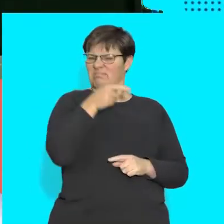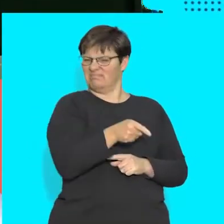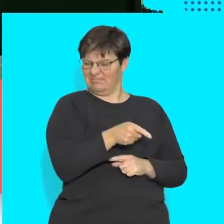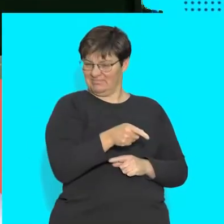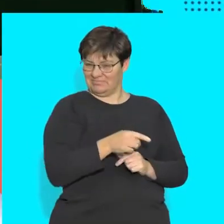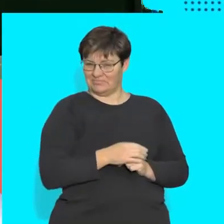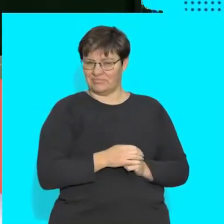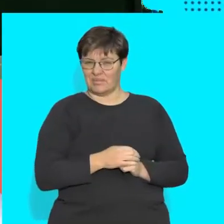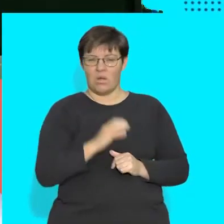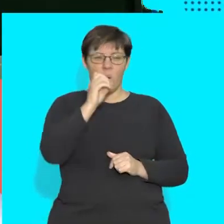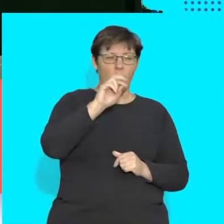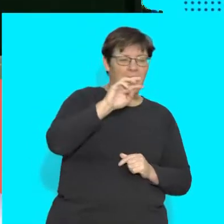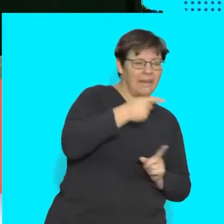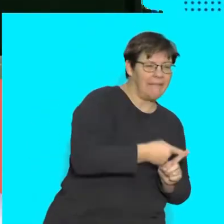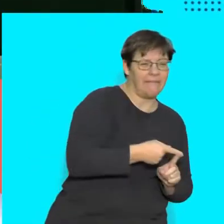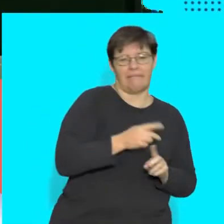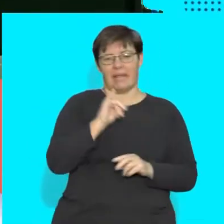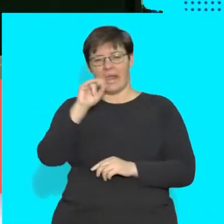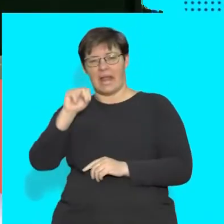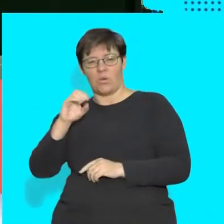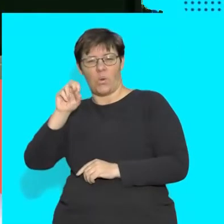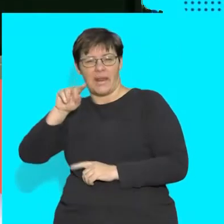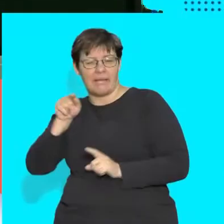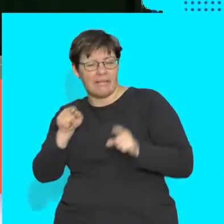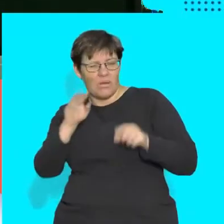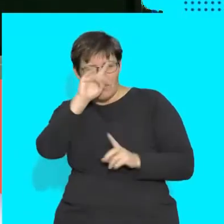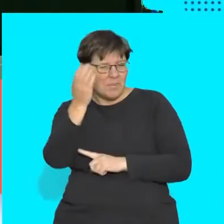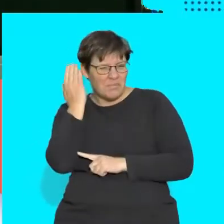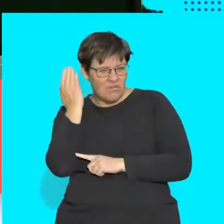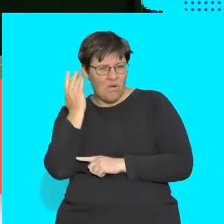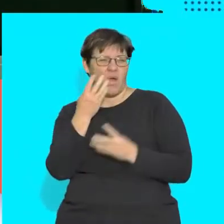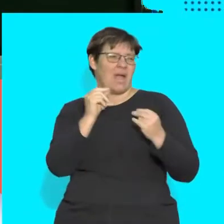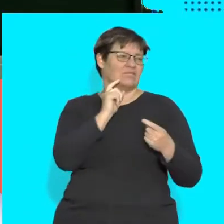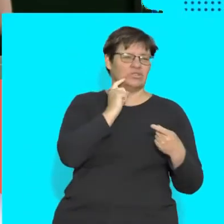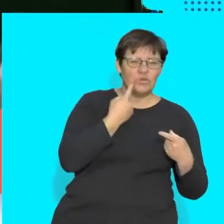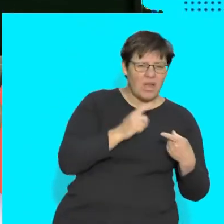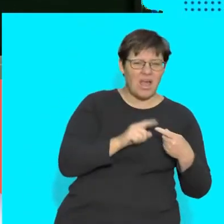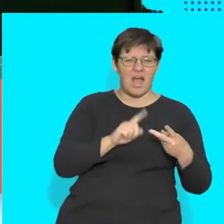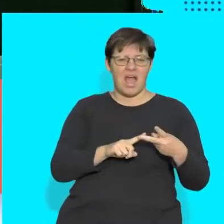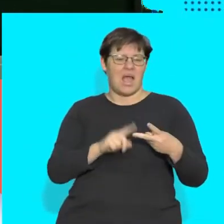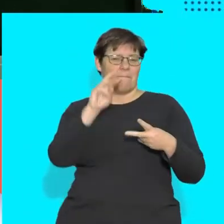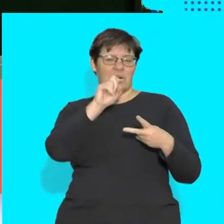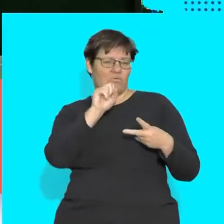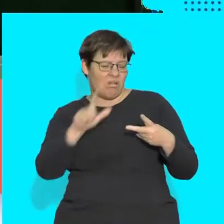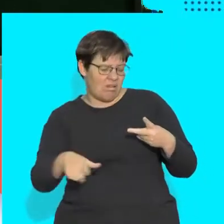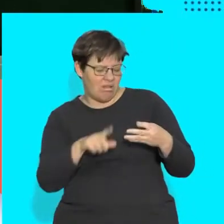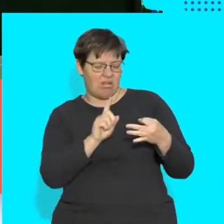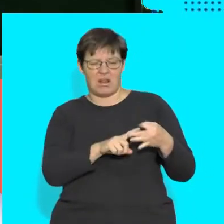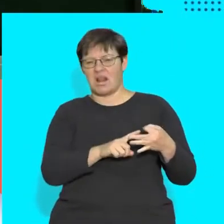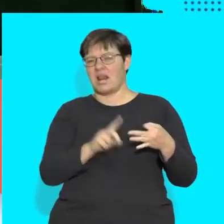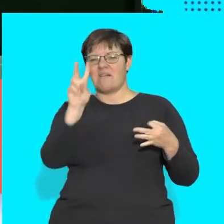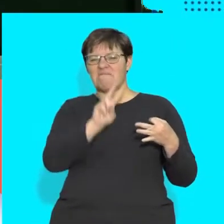right, all organic and inorganic, it's pretty much, it's got sugars, it's got minerals, it's got